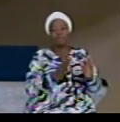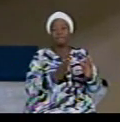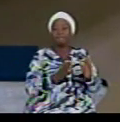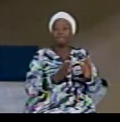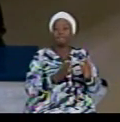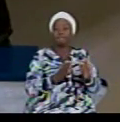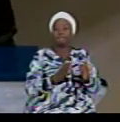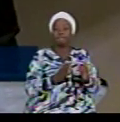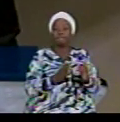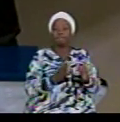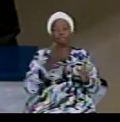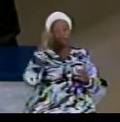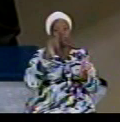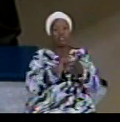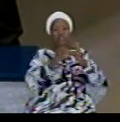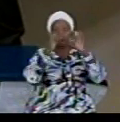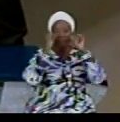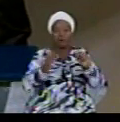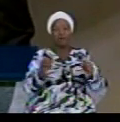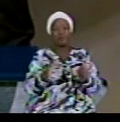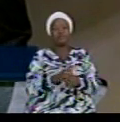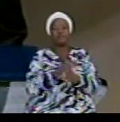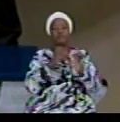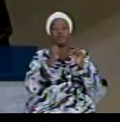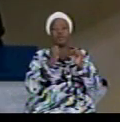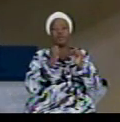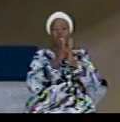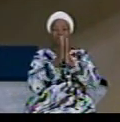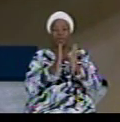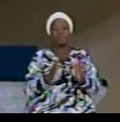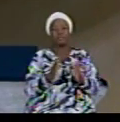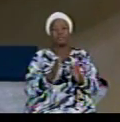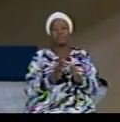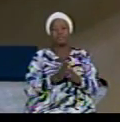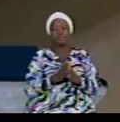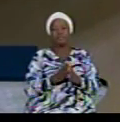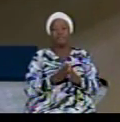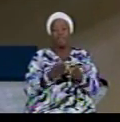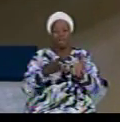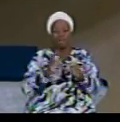for that powerful prayer. Let's rise up in